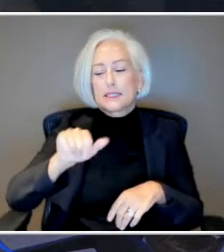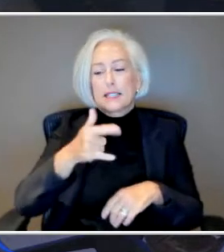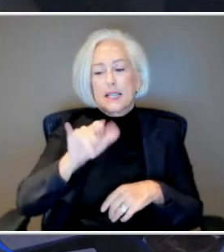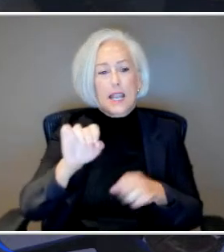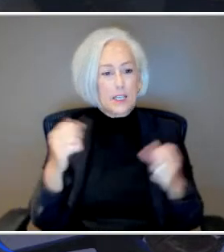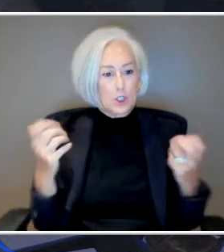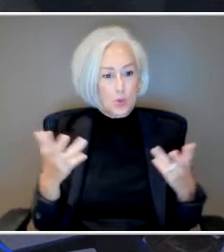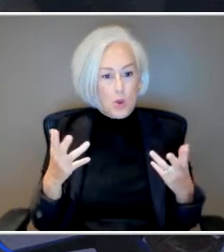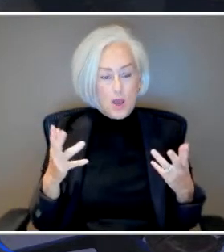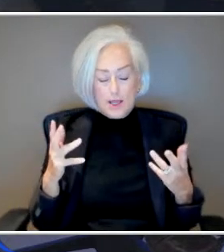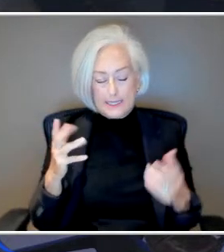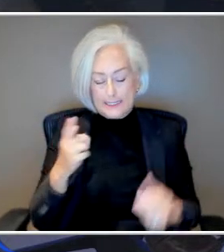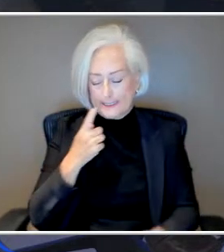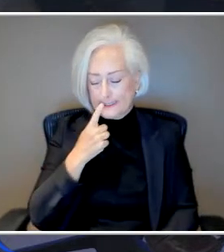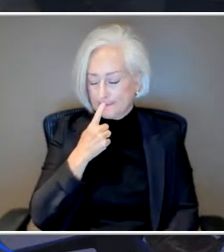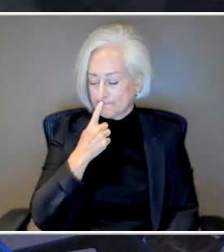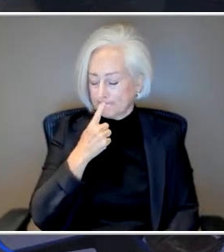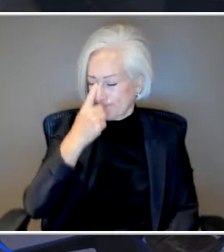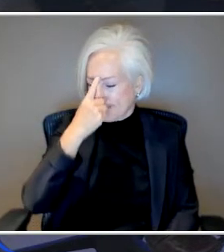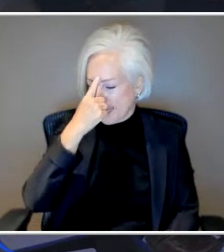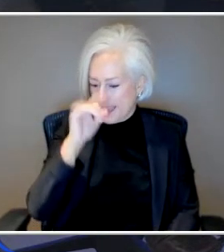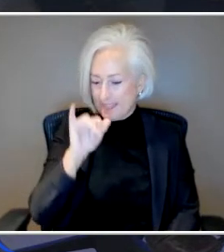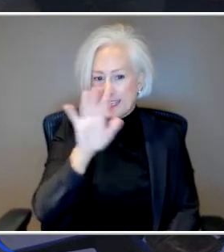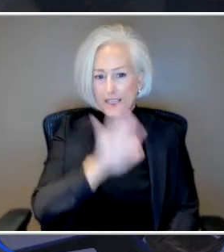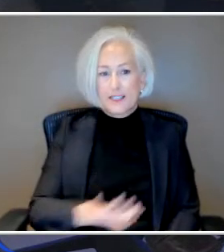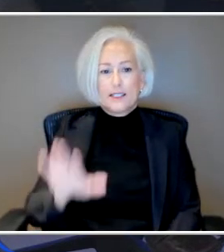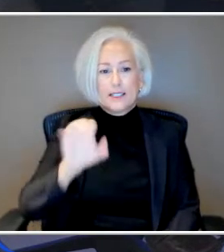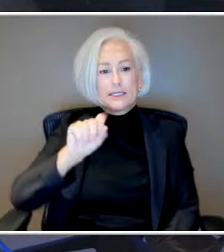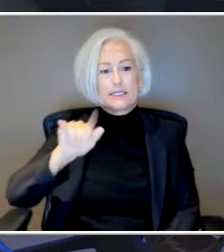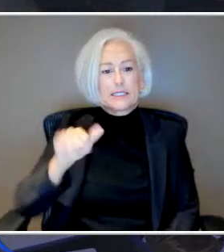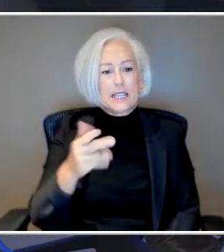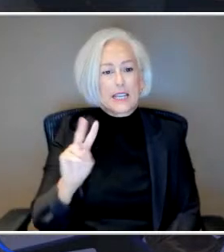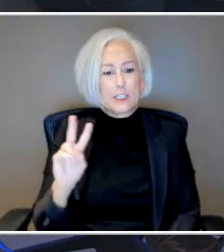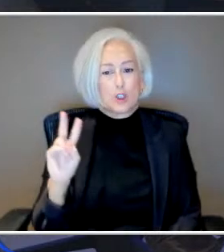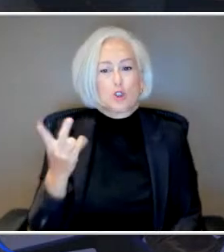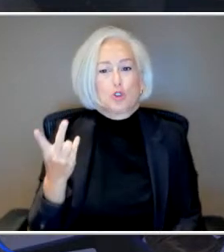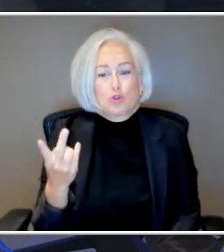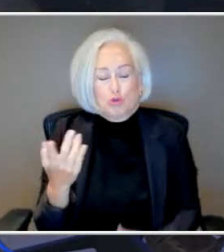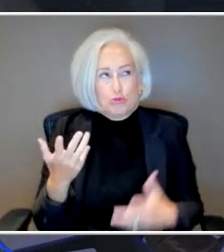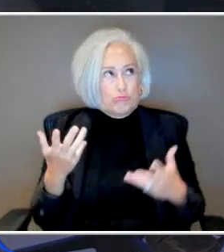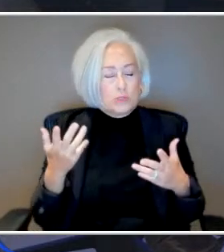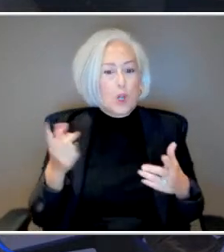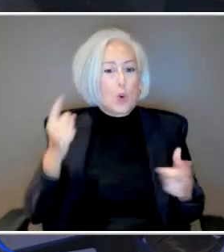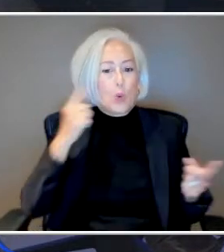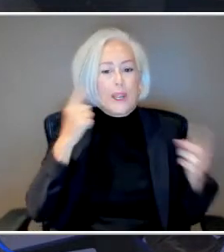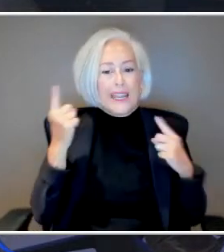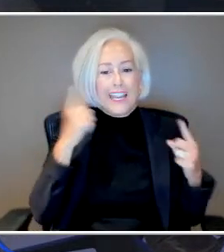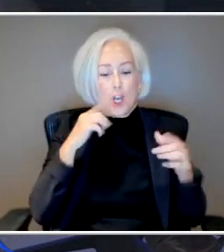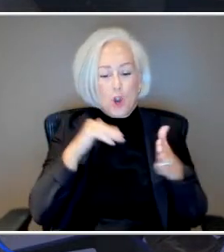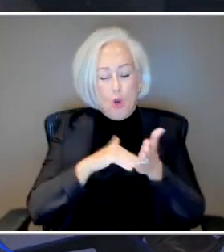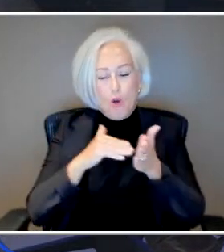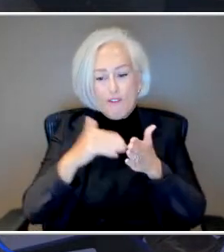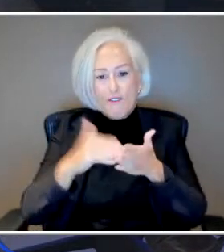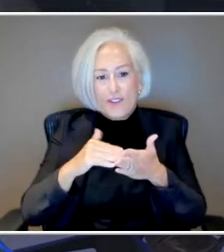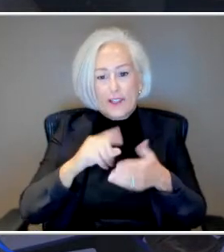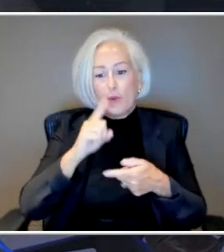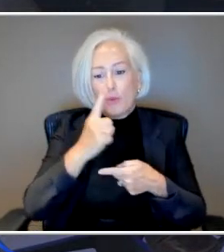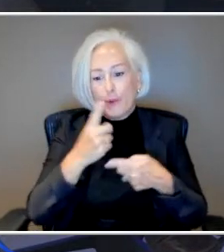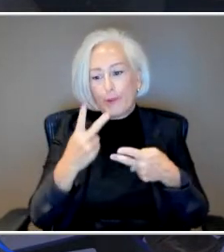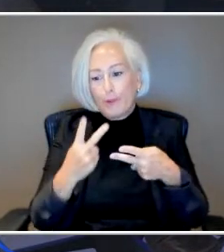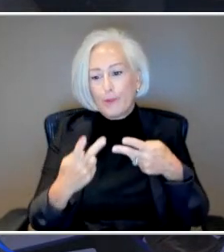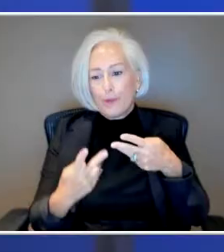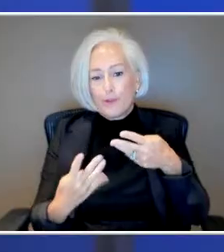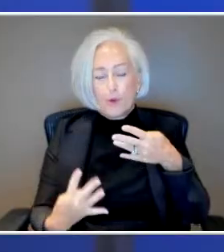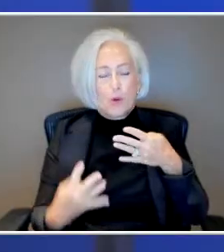I think that she was a stage 2. And again, what does that mean? Well, we hear that a lot with cancer diagnosis, right. A stage.